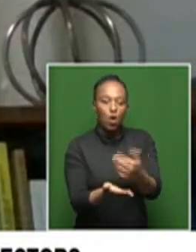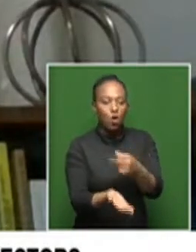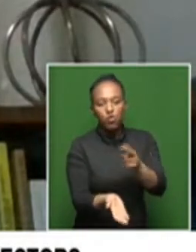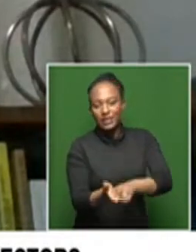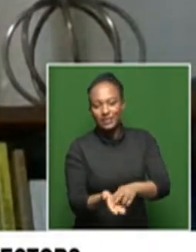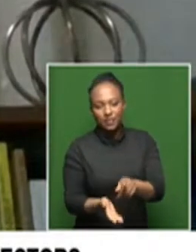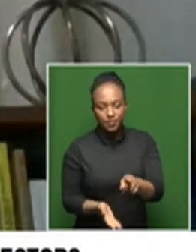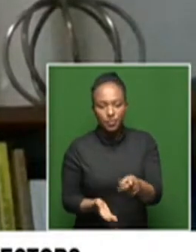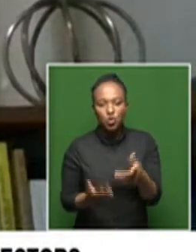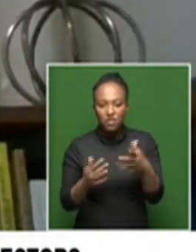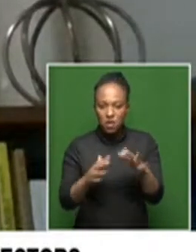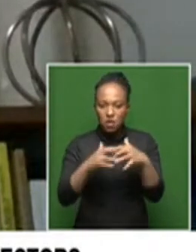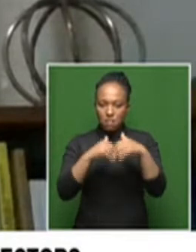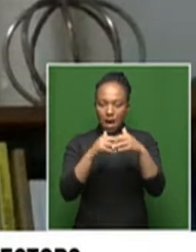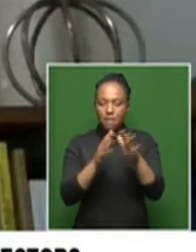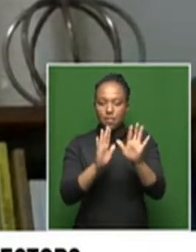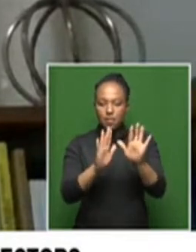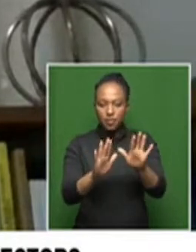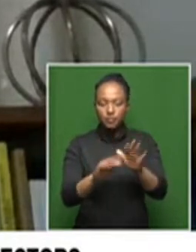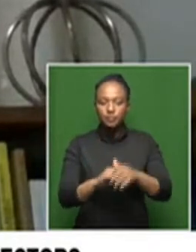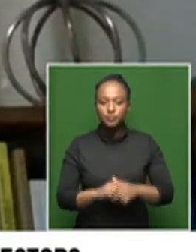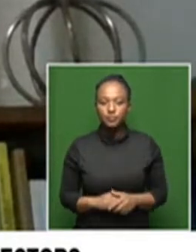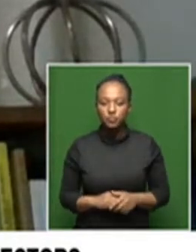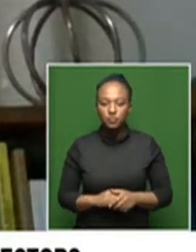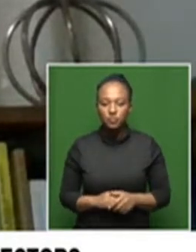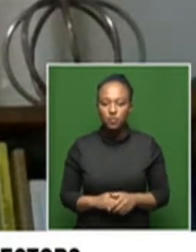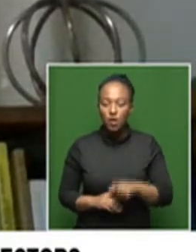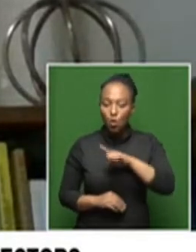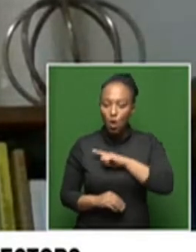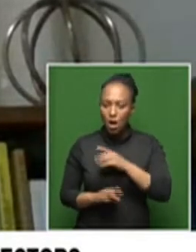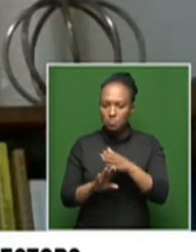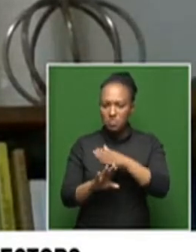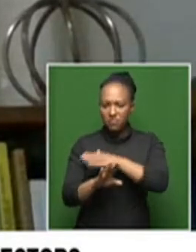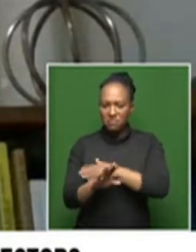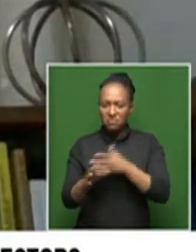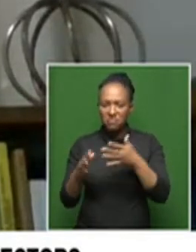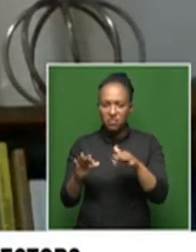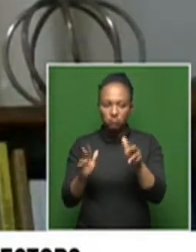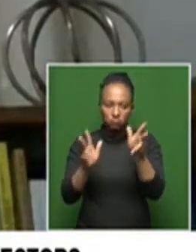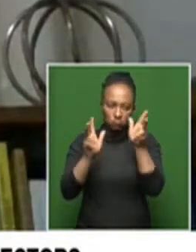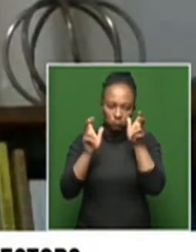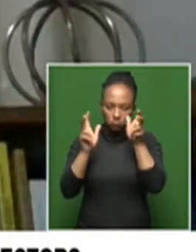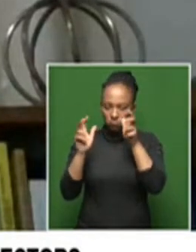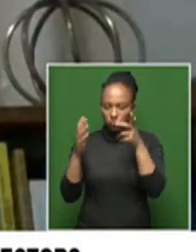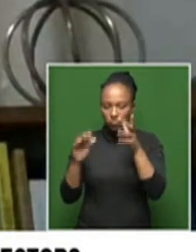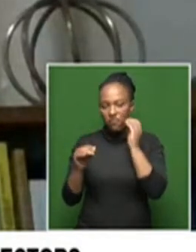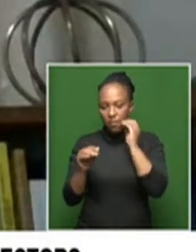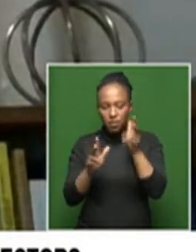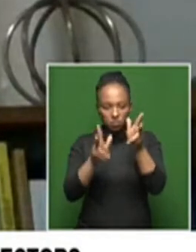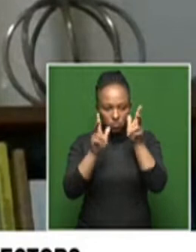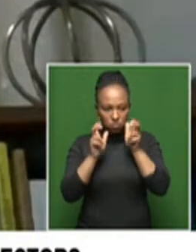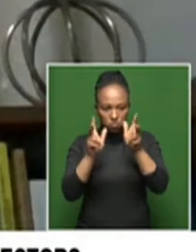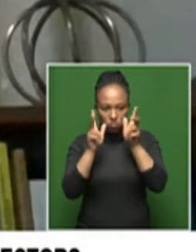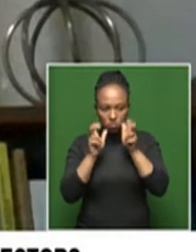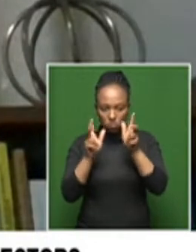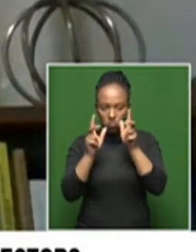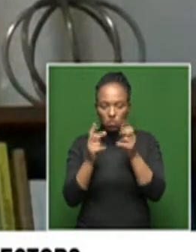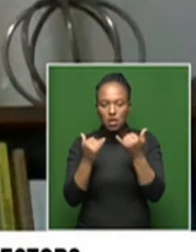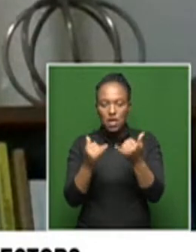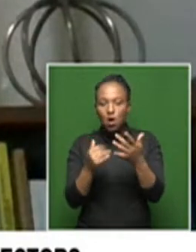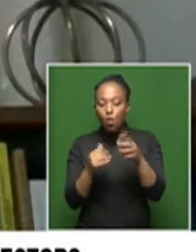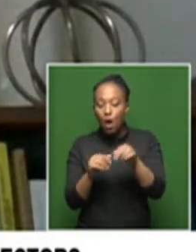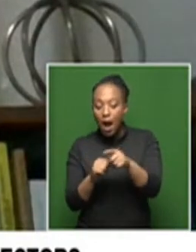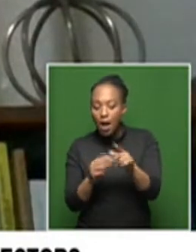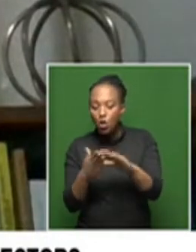measures that we have put in place. Listening to some of the information that we are getting from the ground, we're